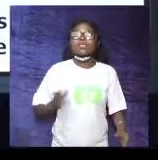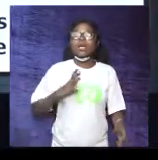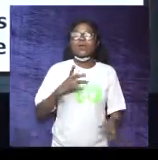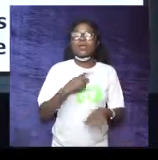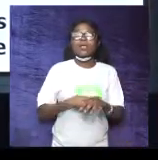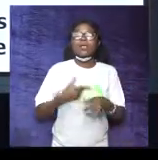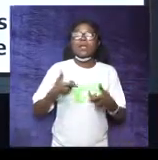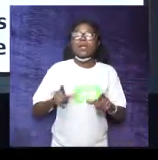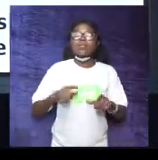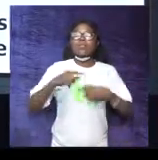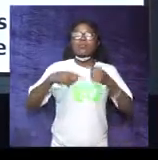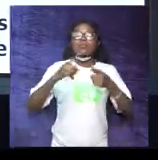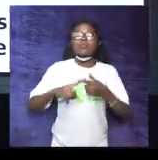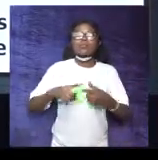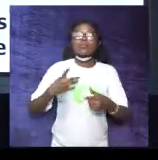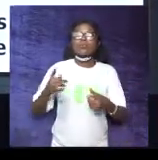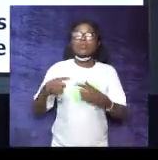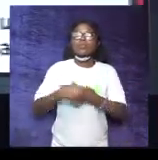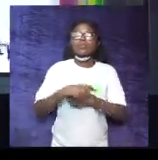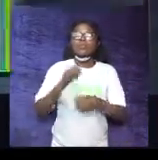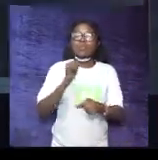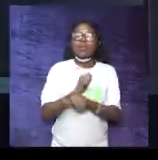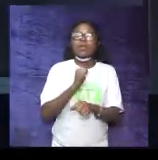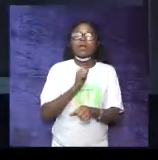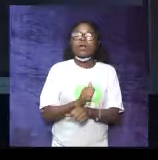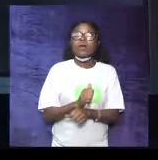time, let's just go straight to today's work.